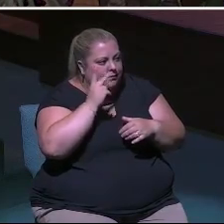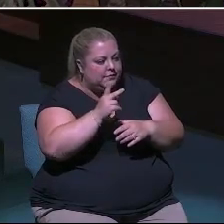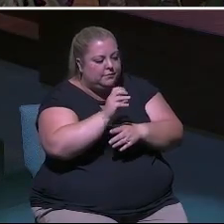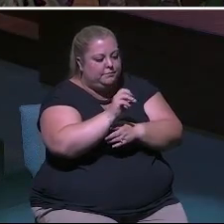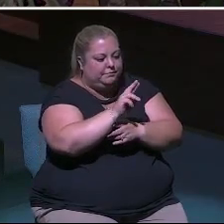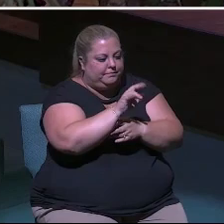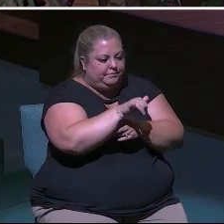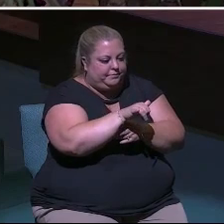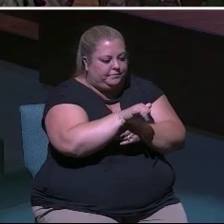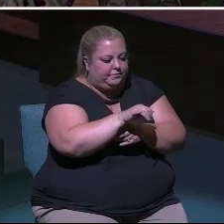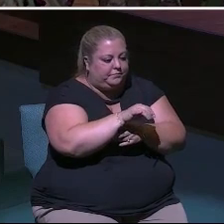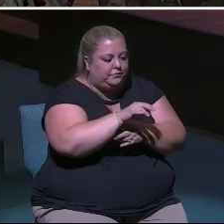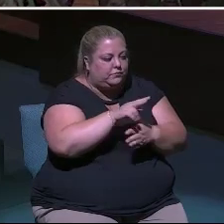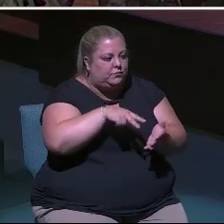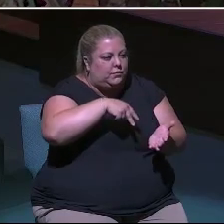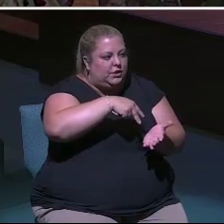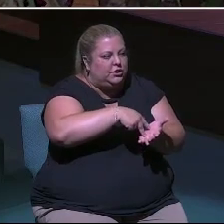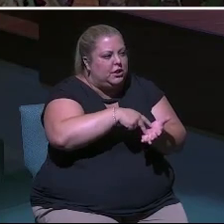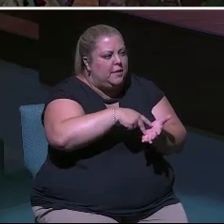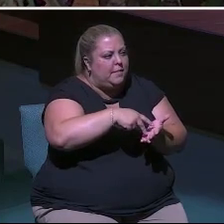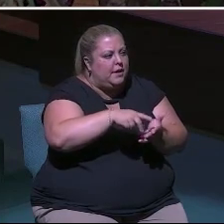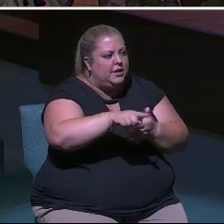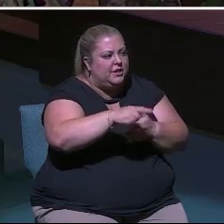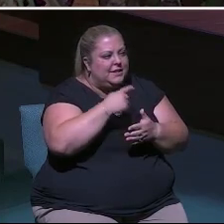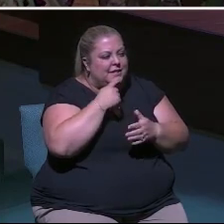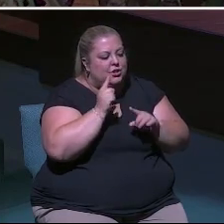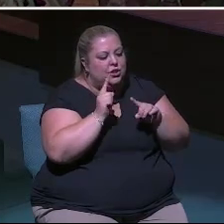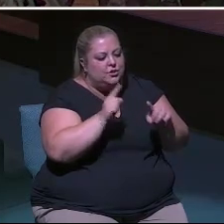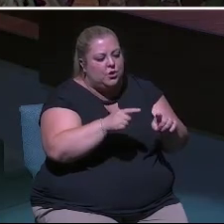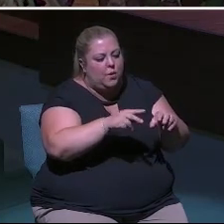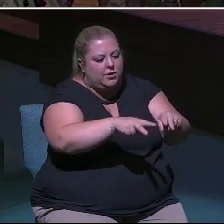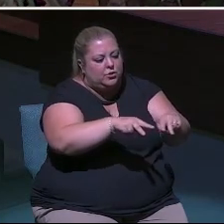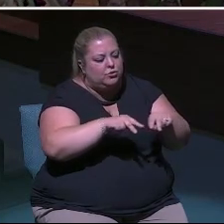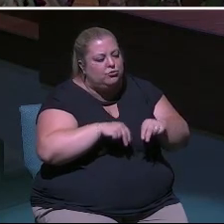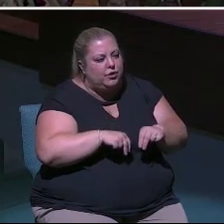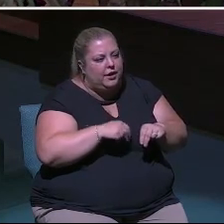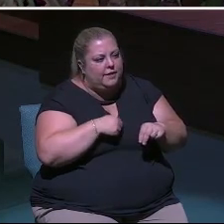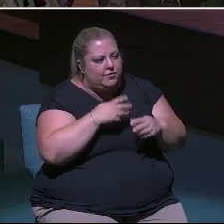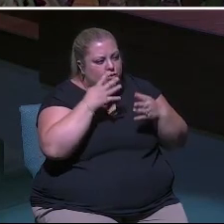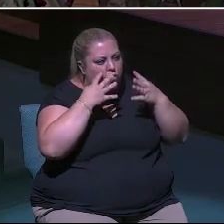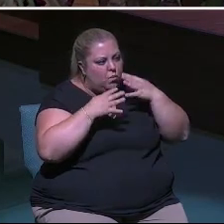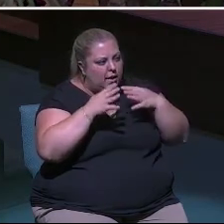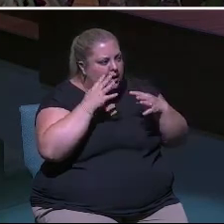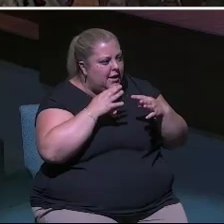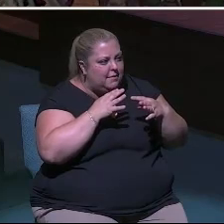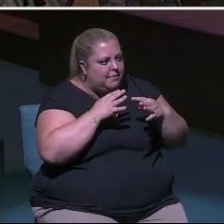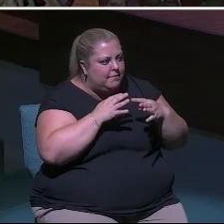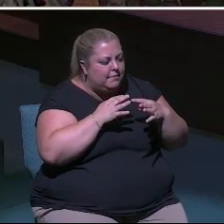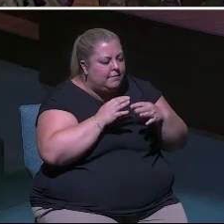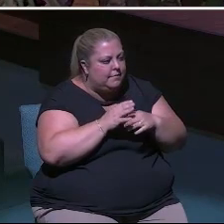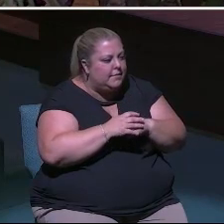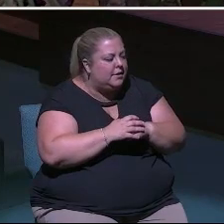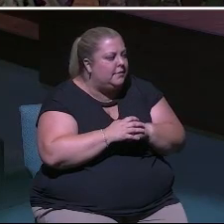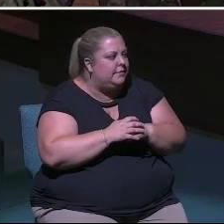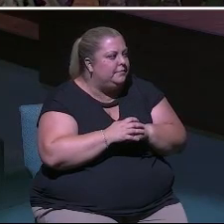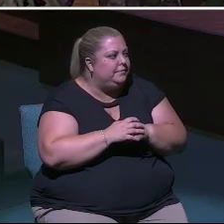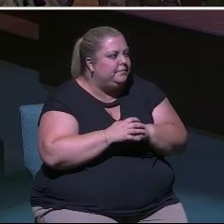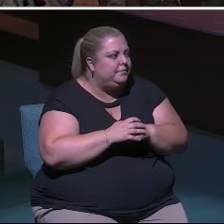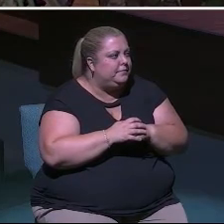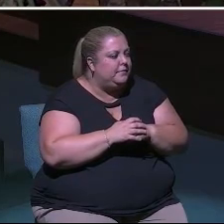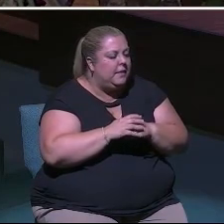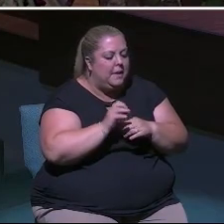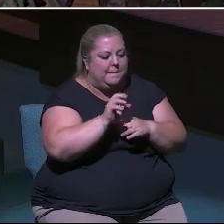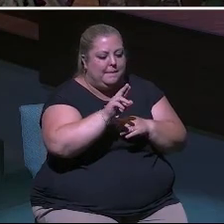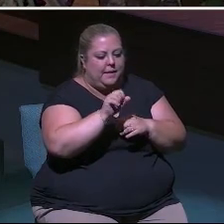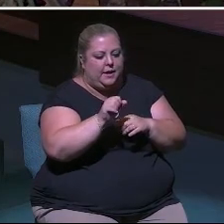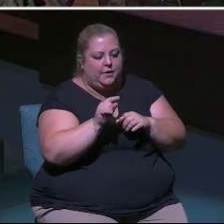out, followed her, saying, she's going to the grave to weep. But that's not where she was headed. When Mary was come where